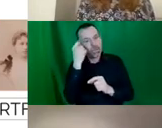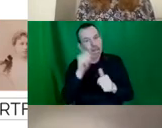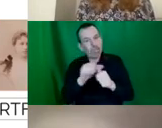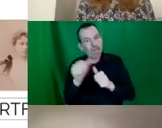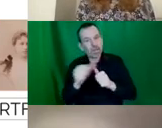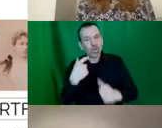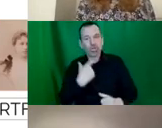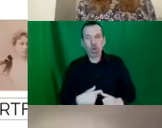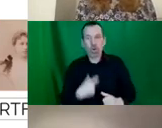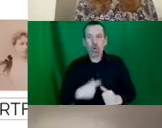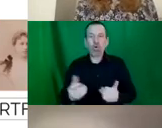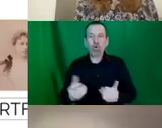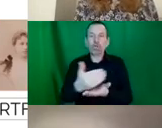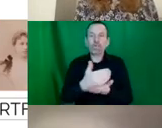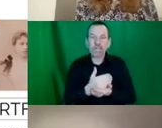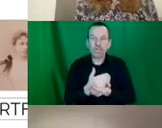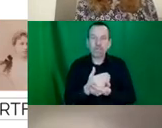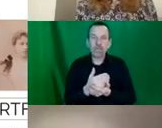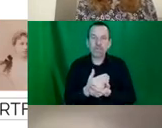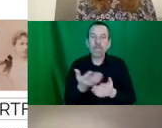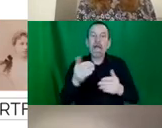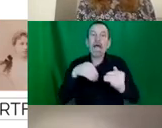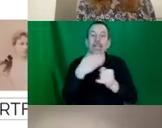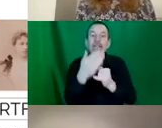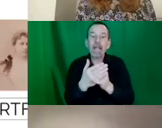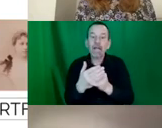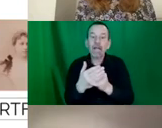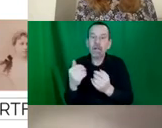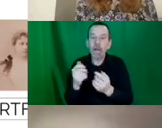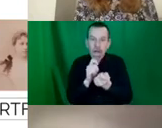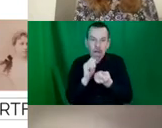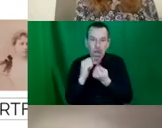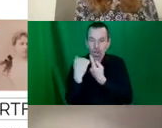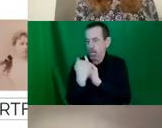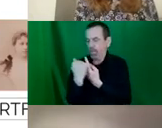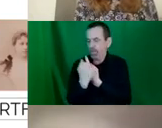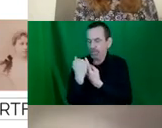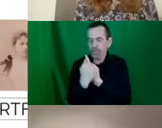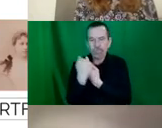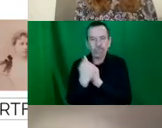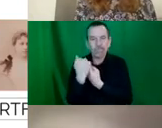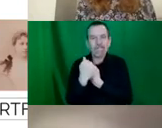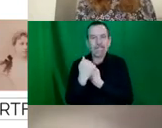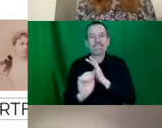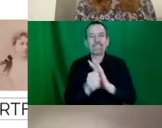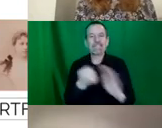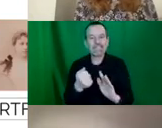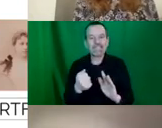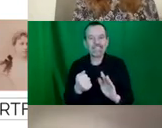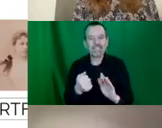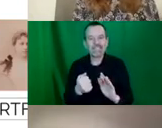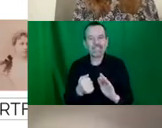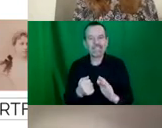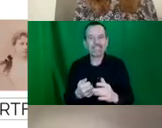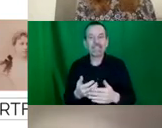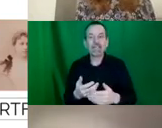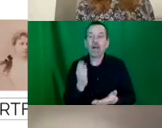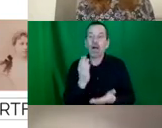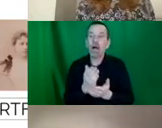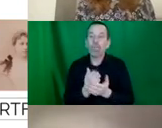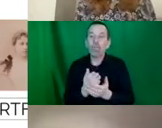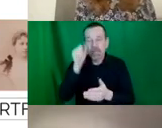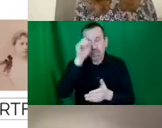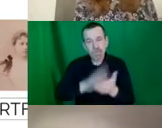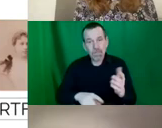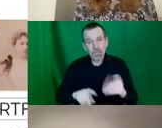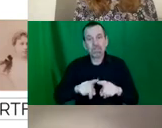British Library, I have refined my skills, values, and how I see myself as an emerging conservator. This year has been very different for us all, and I could not have